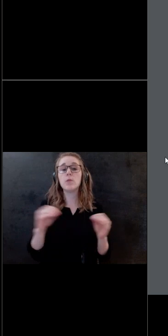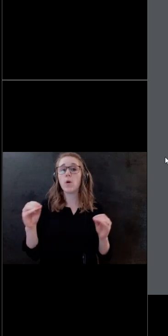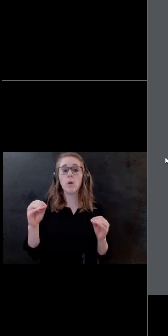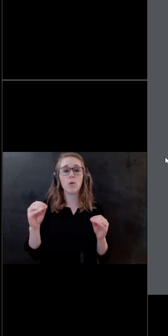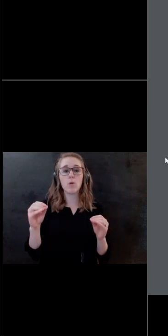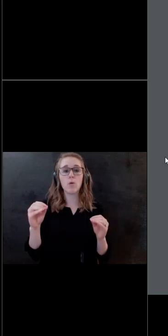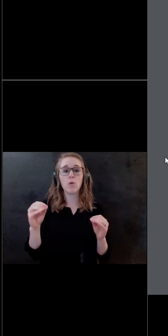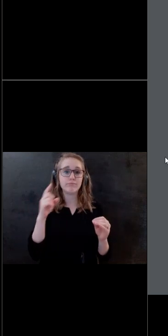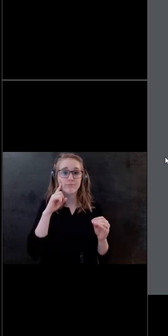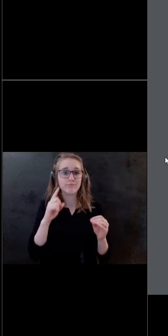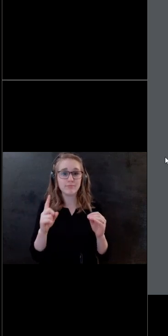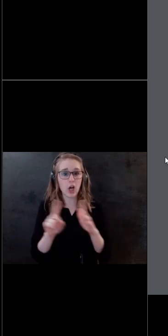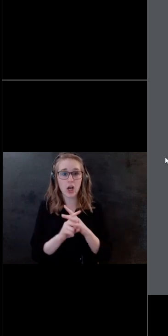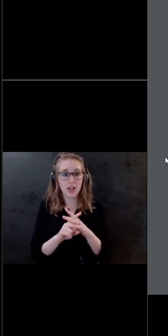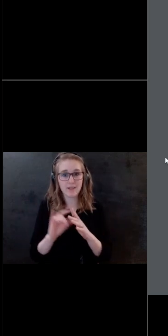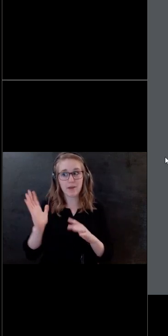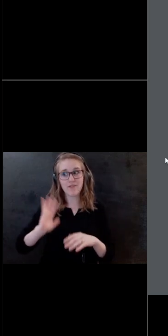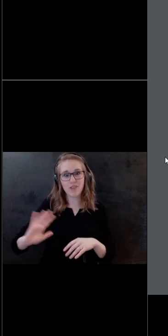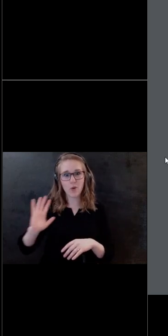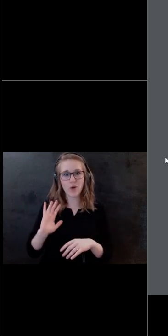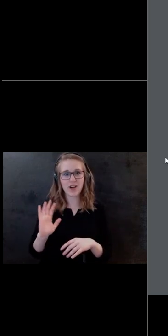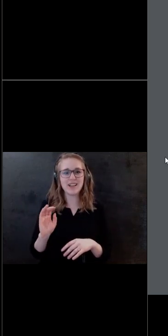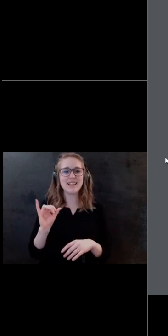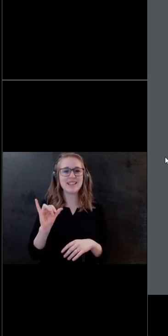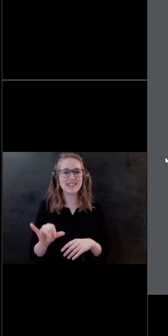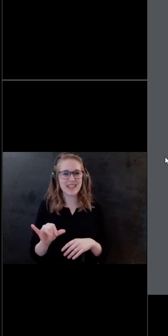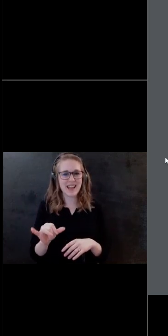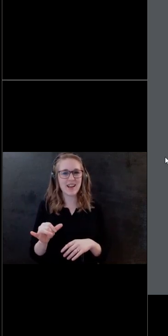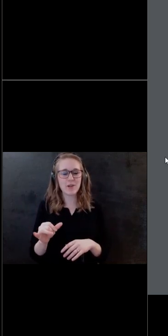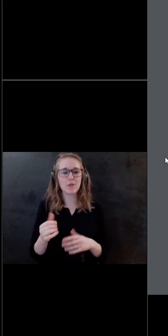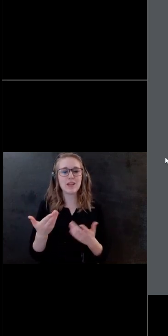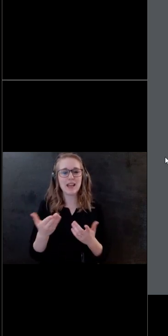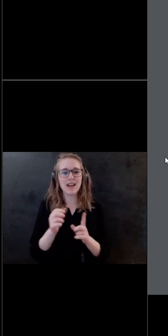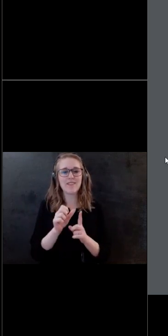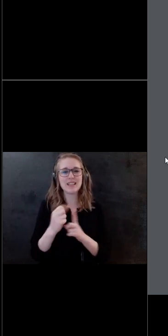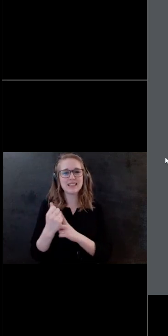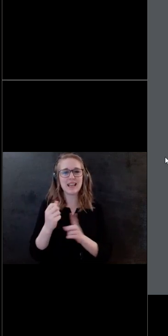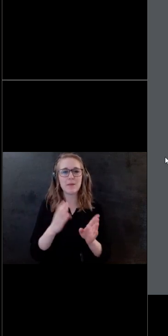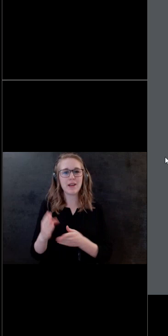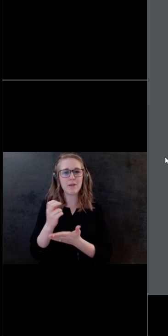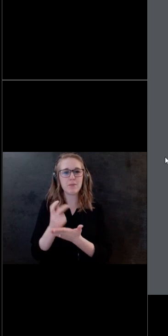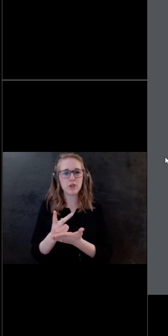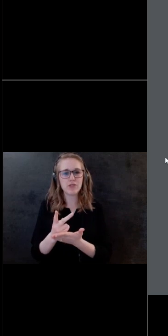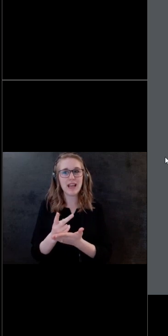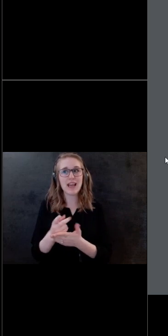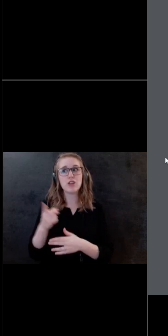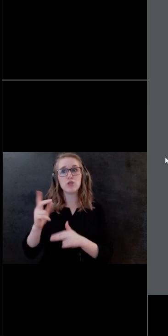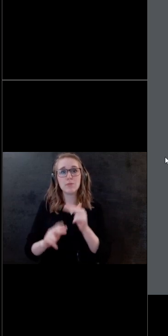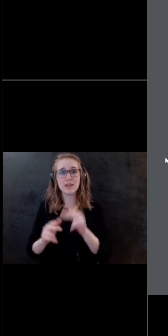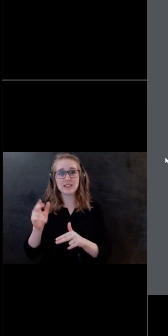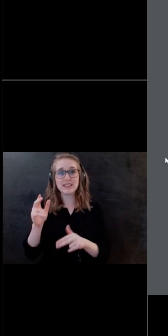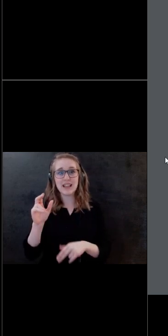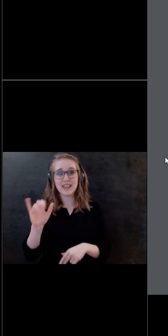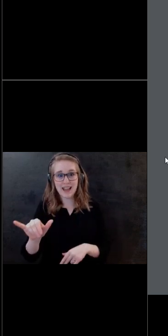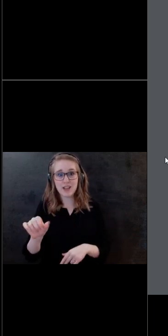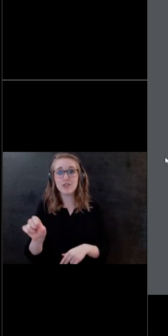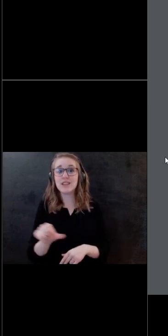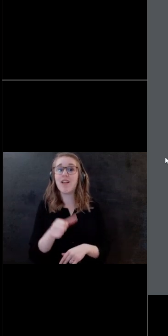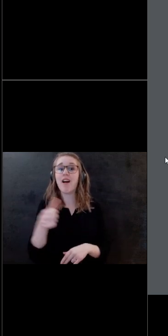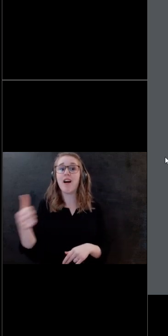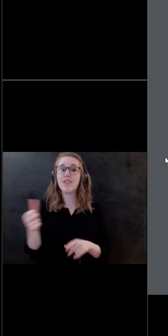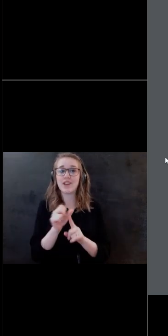added, this obligation, was that we had an approved site plan. And in order to build that, you need another approved site